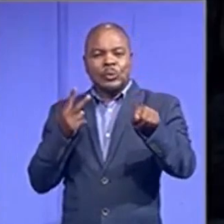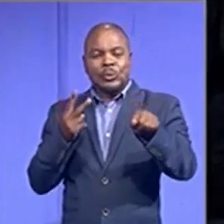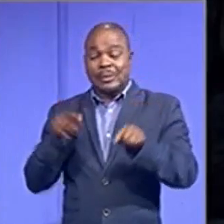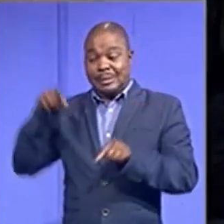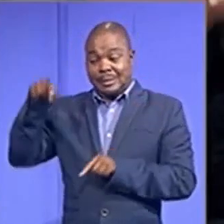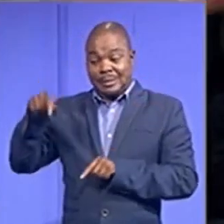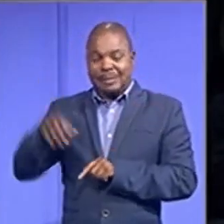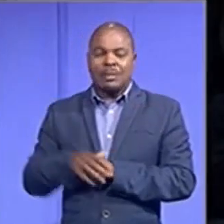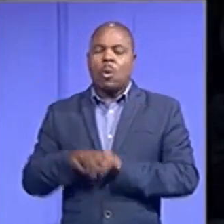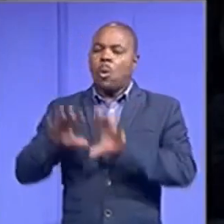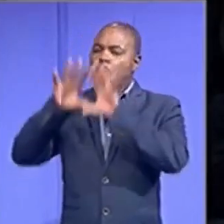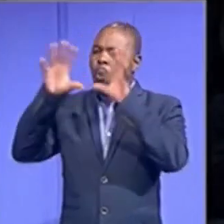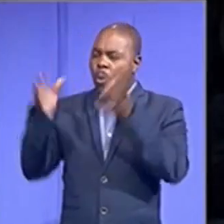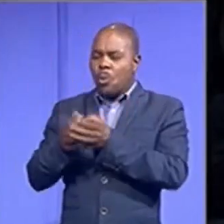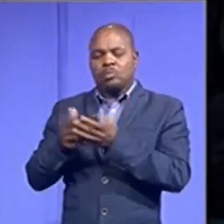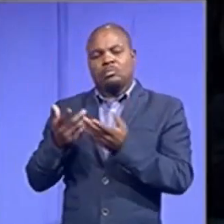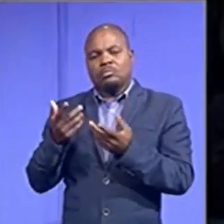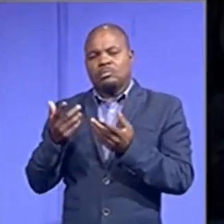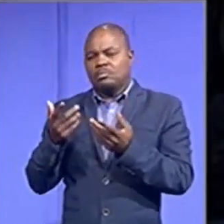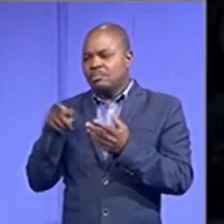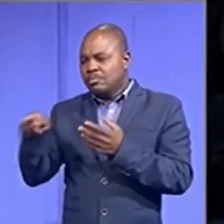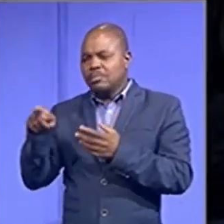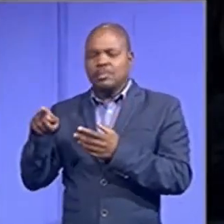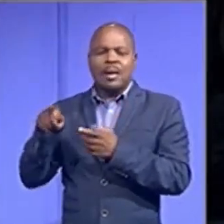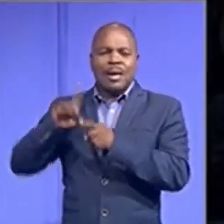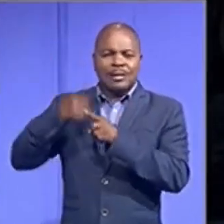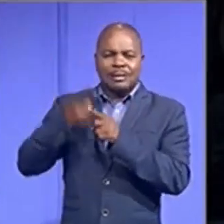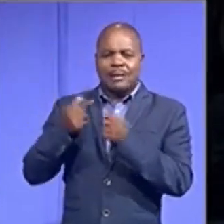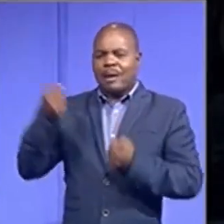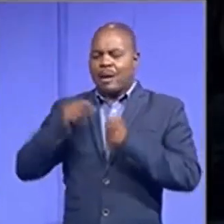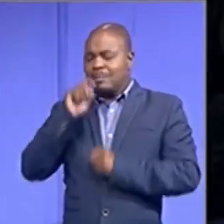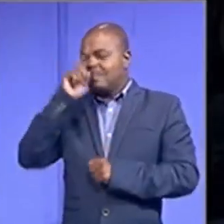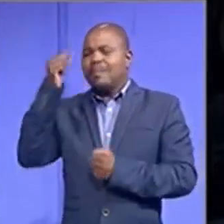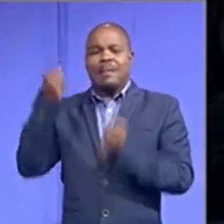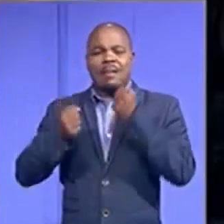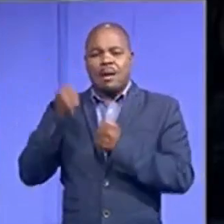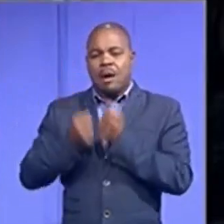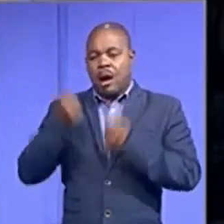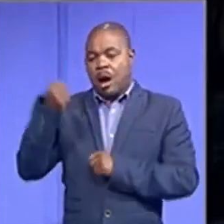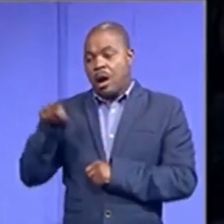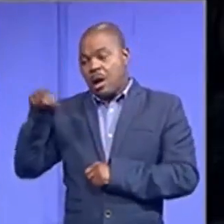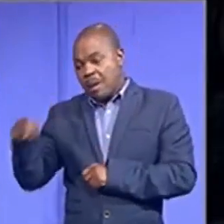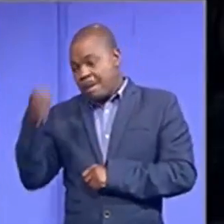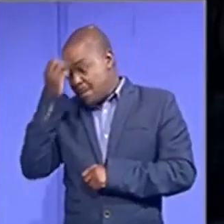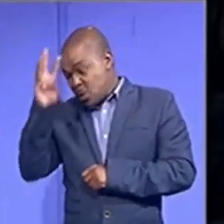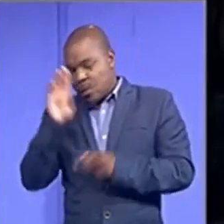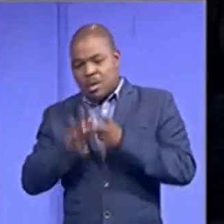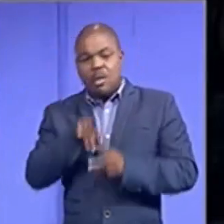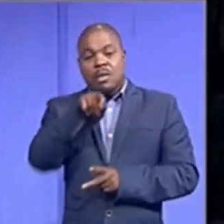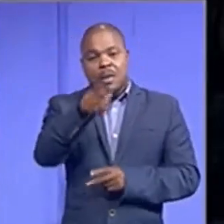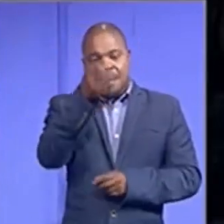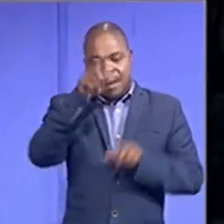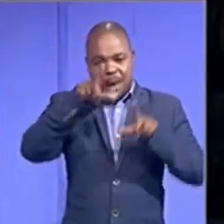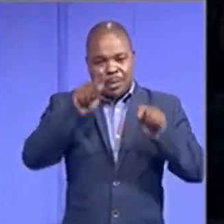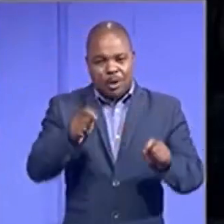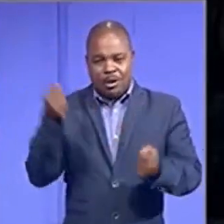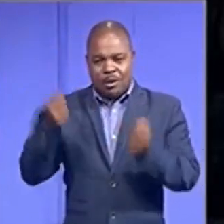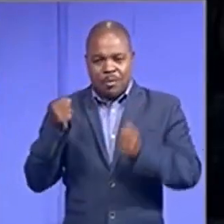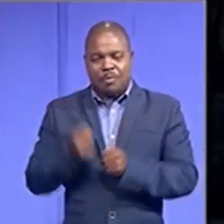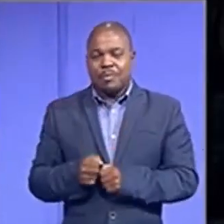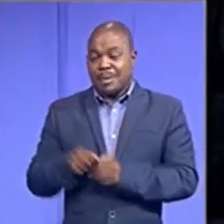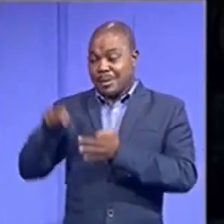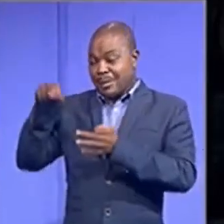world, everybody drives luxury cars. One in Pretoria, one in Cape Town. In cabinet